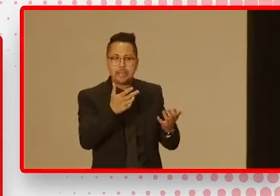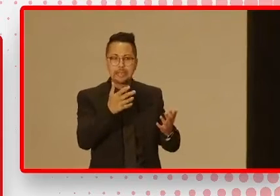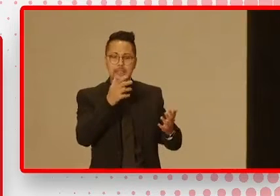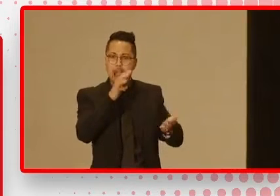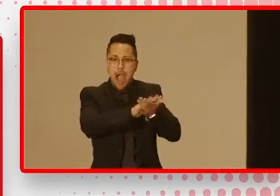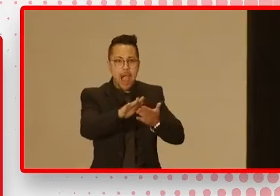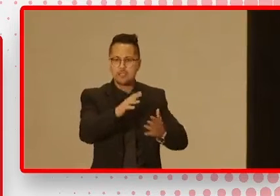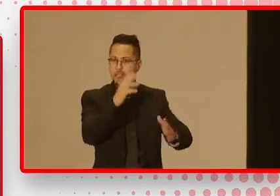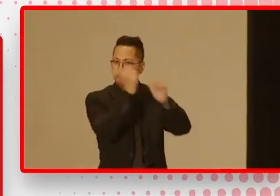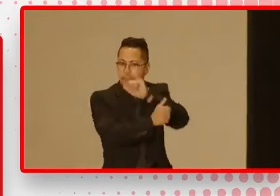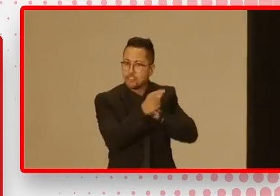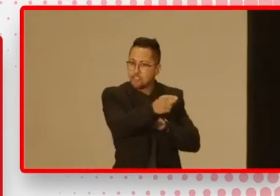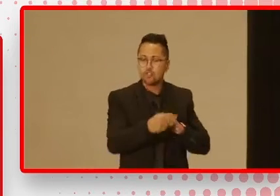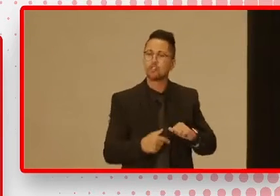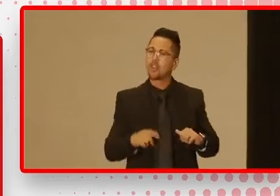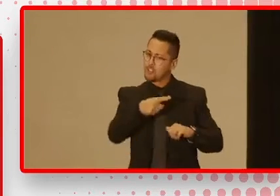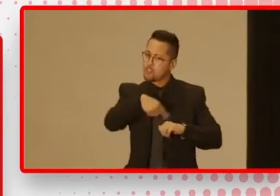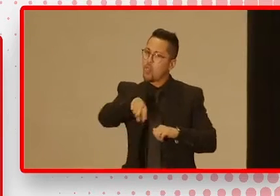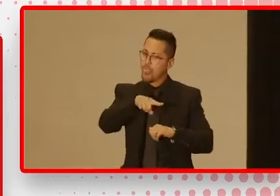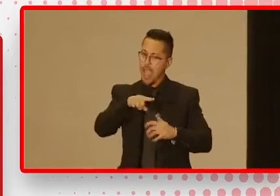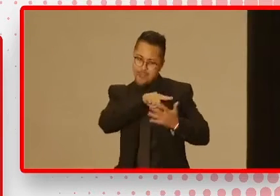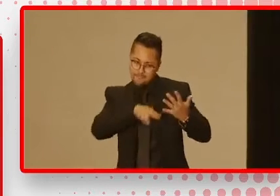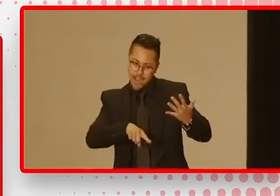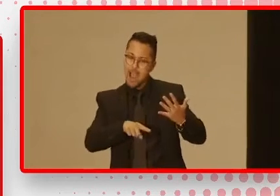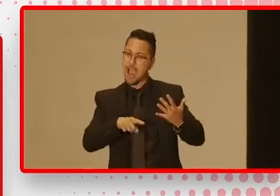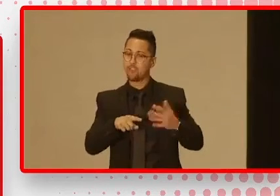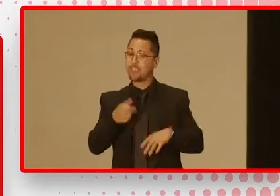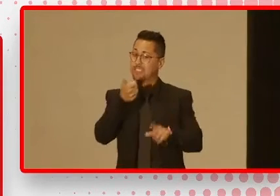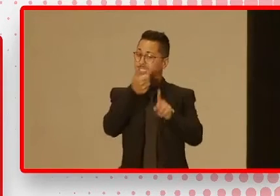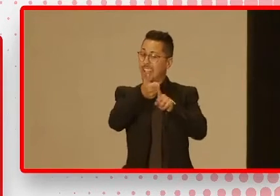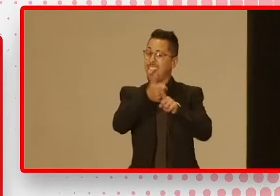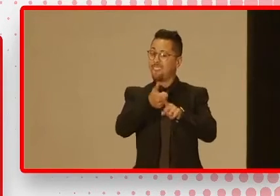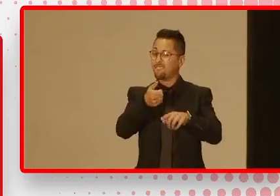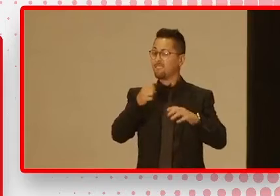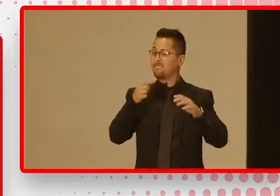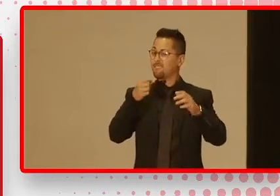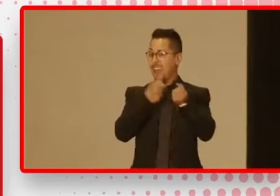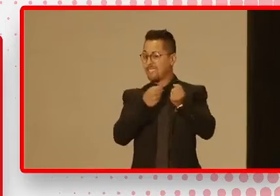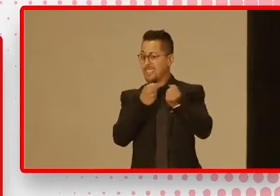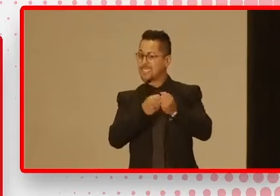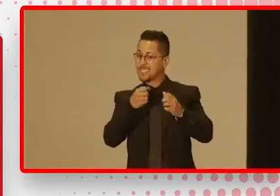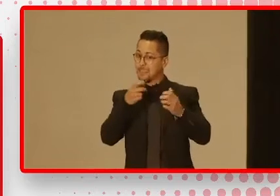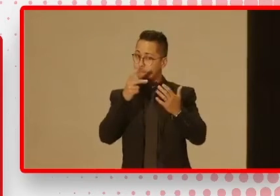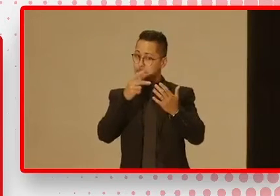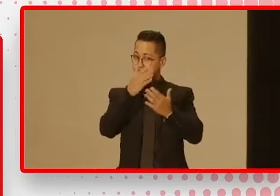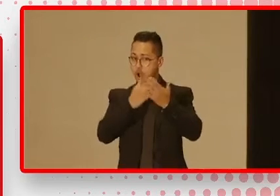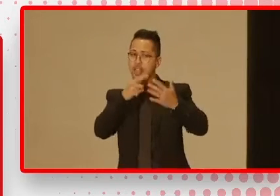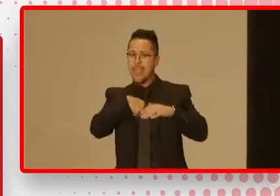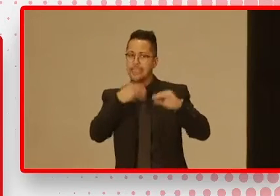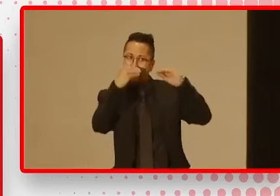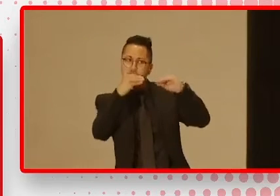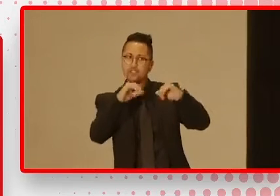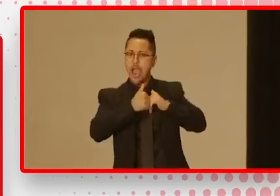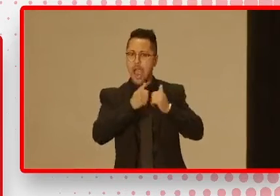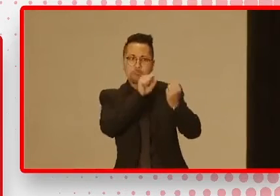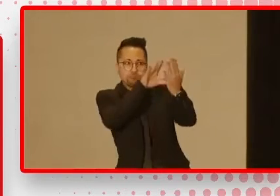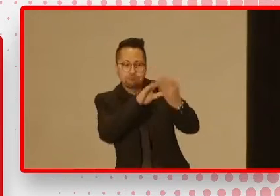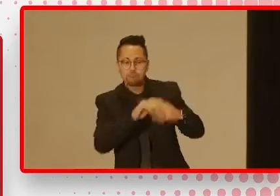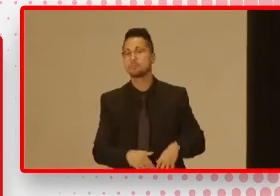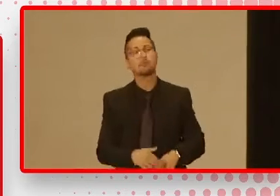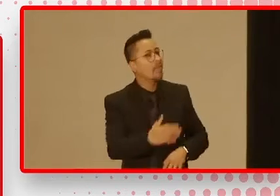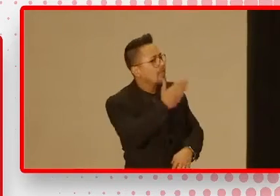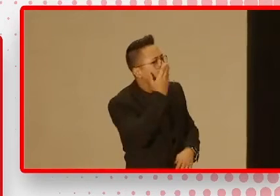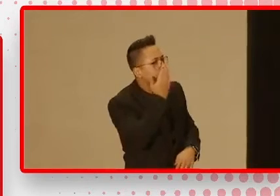address this and teach them how to be their own self-advocate, obviously, but the right way, you know, so they can. Exactly. Yeah. Thank you so much. You're